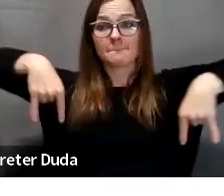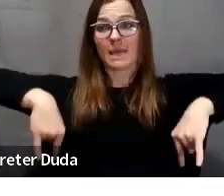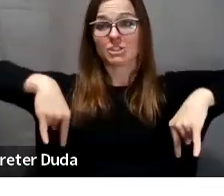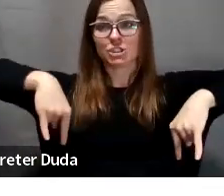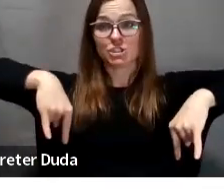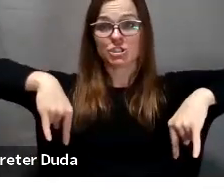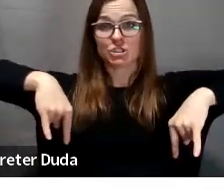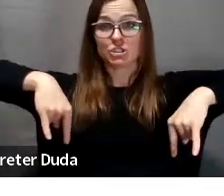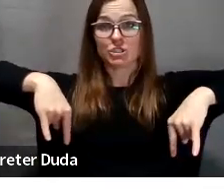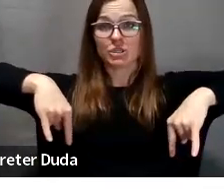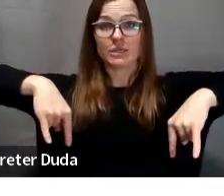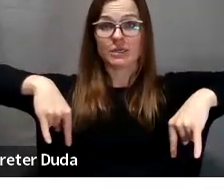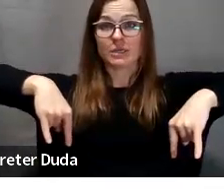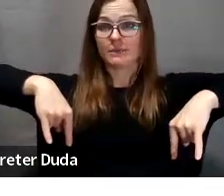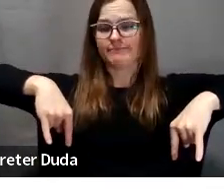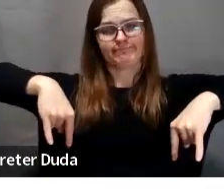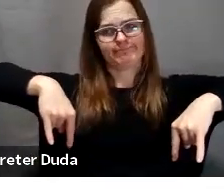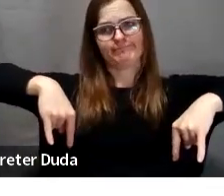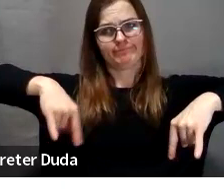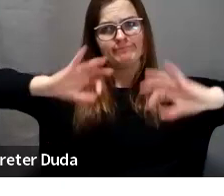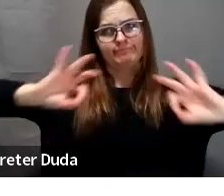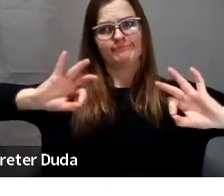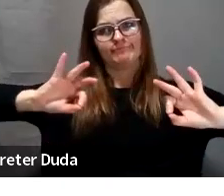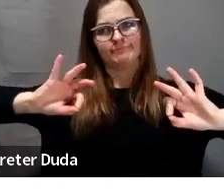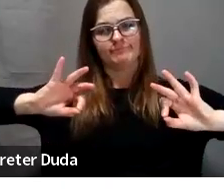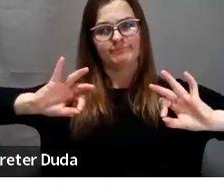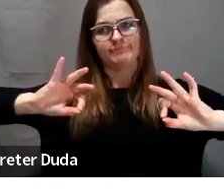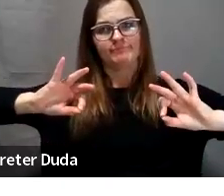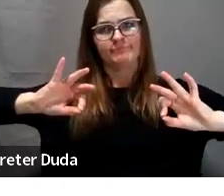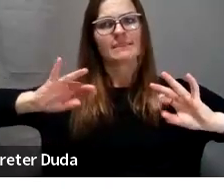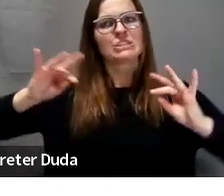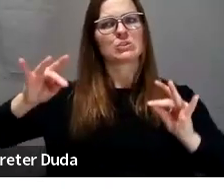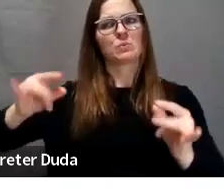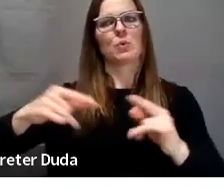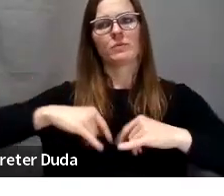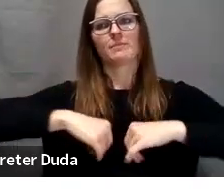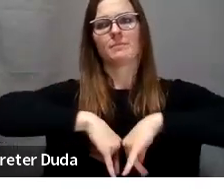you pull out the legs, that does help, or that is moves smoothly.